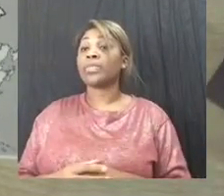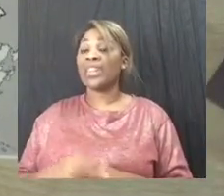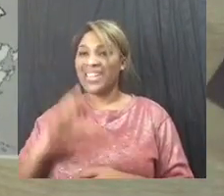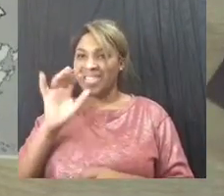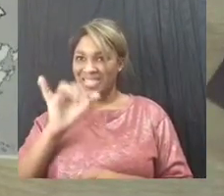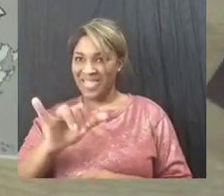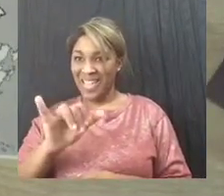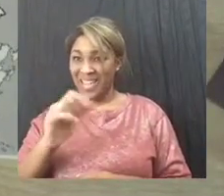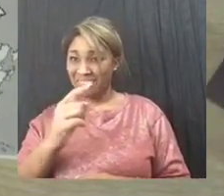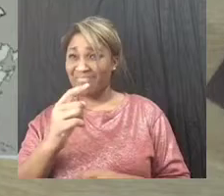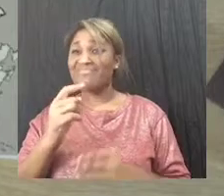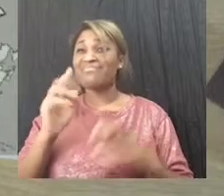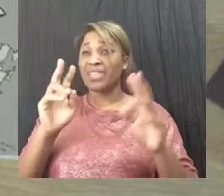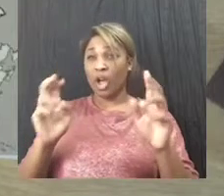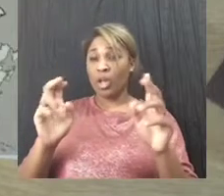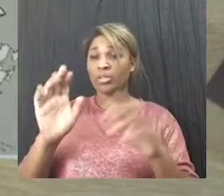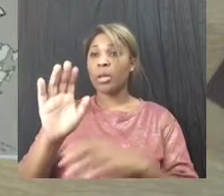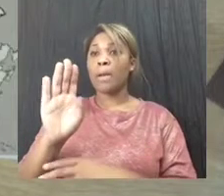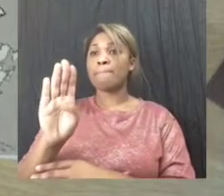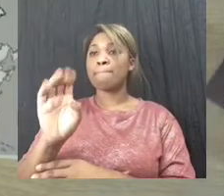called Beringia.